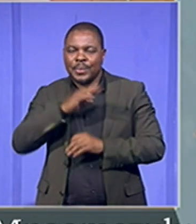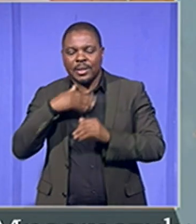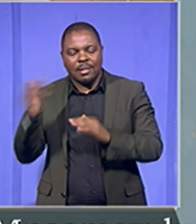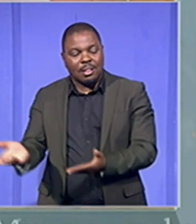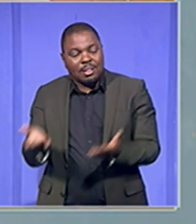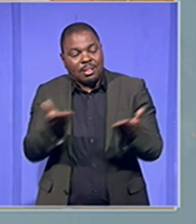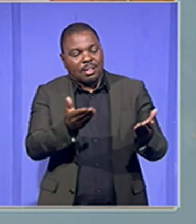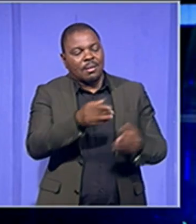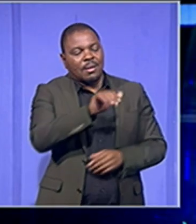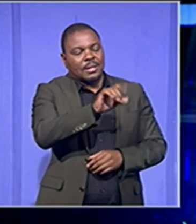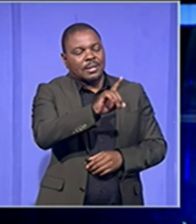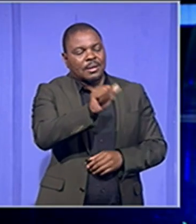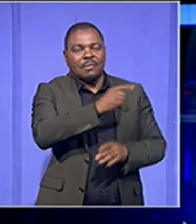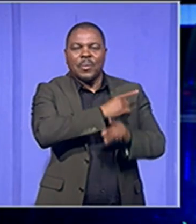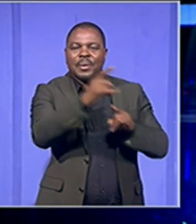platter.